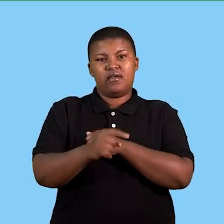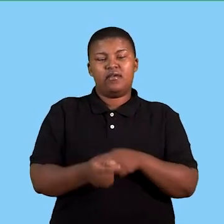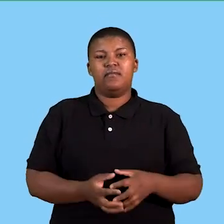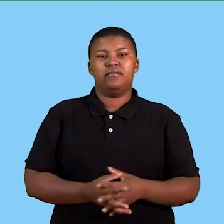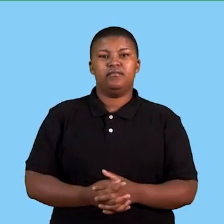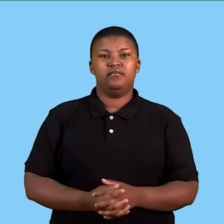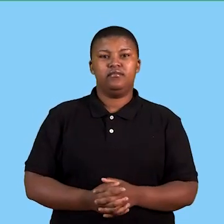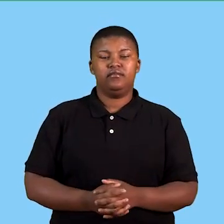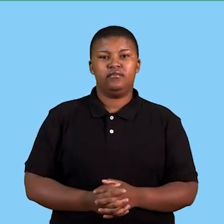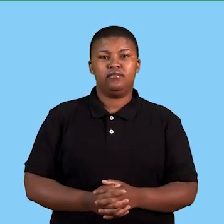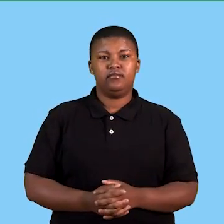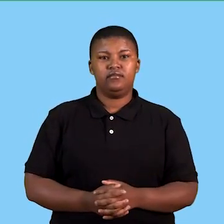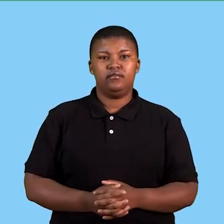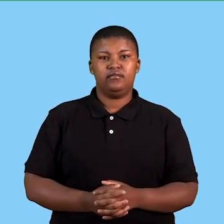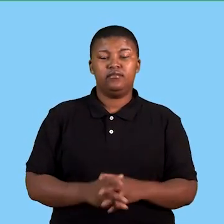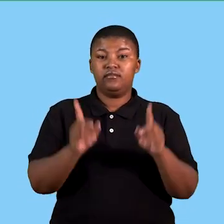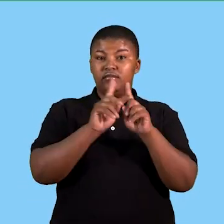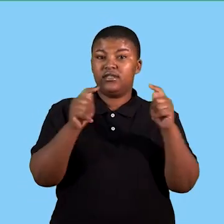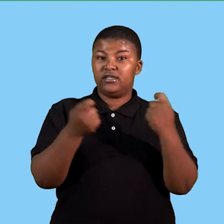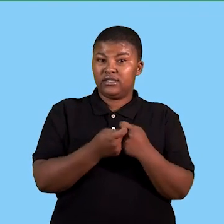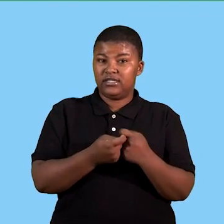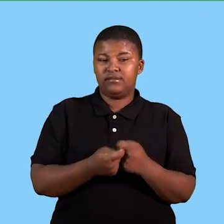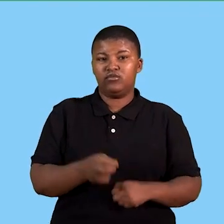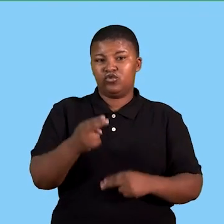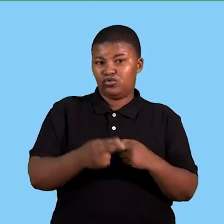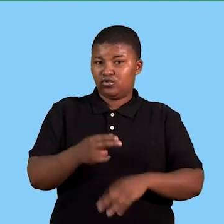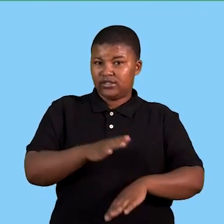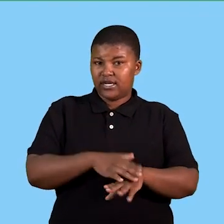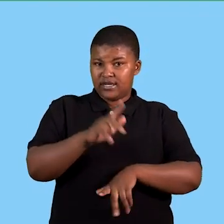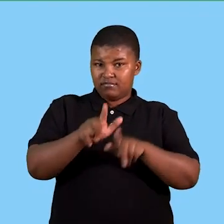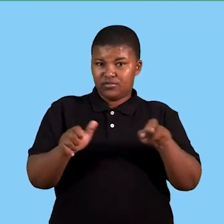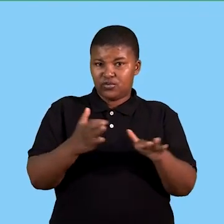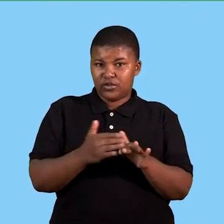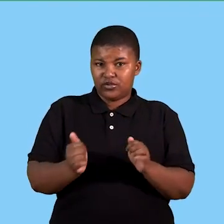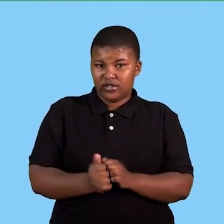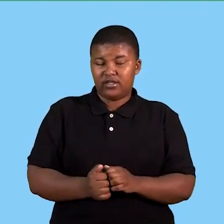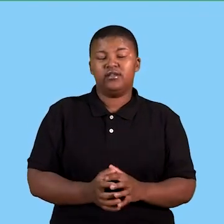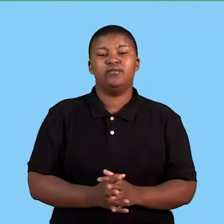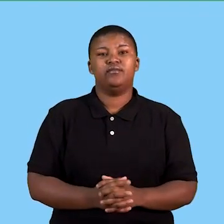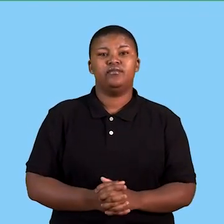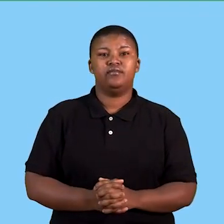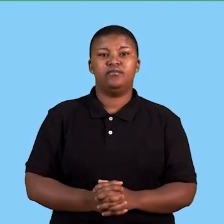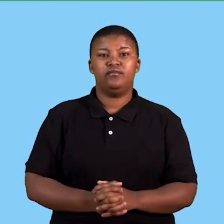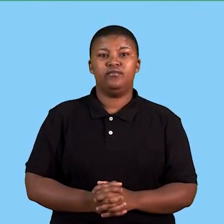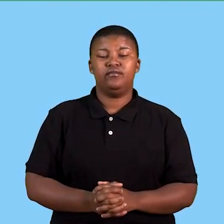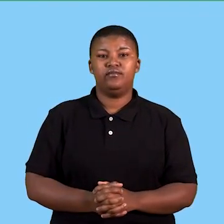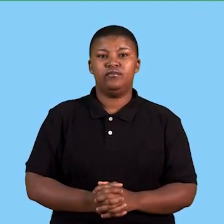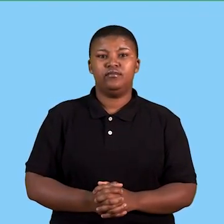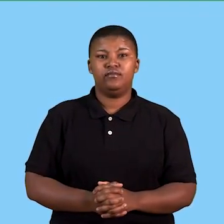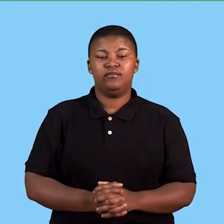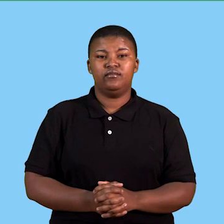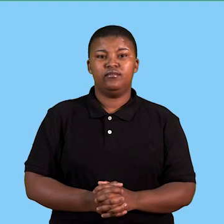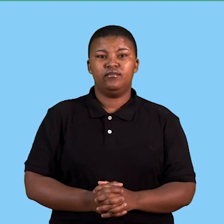team. They are usually a temporary group of people who work on a specific